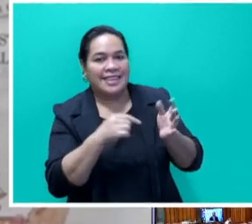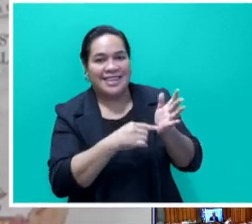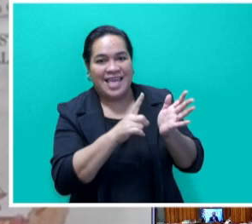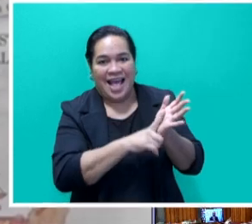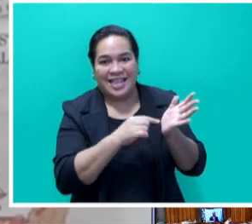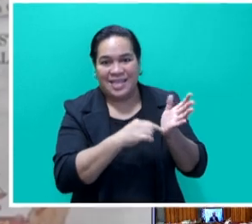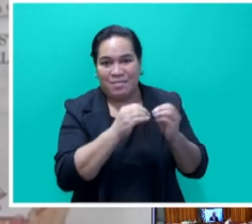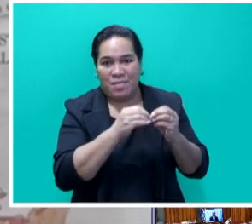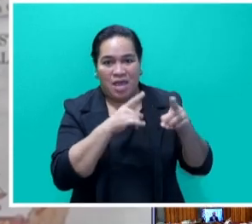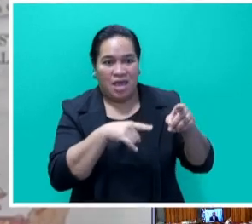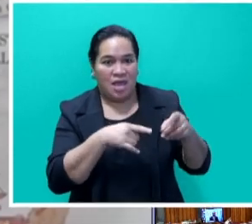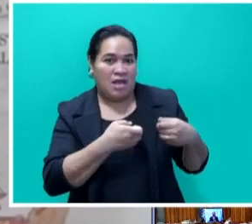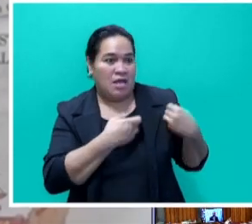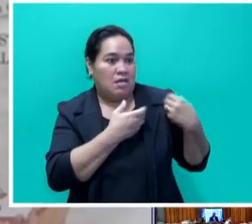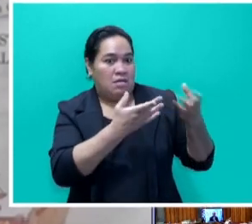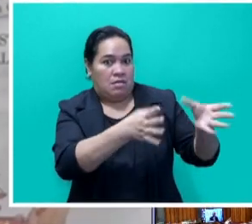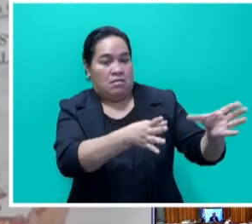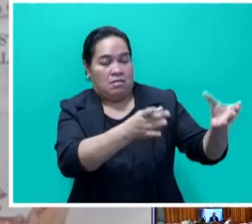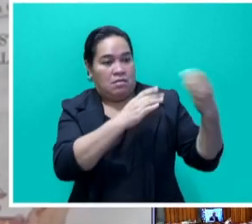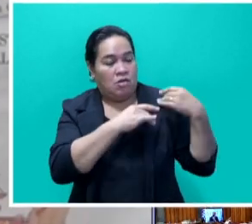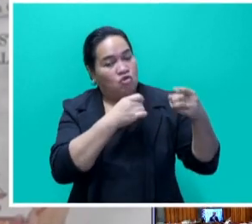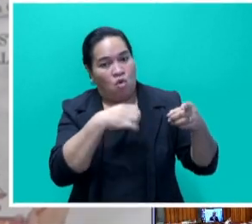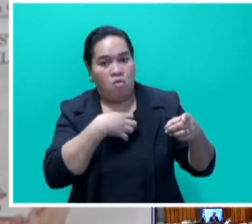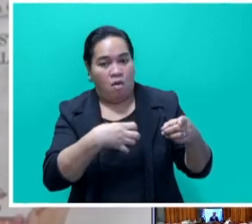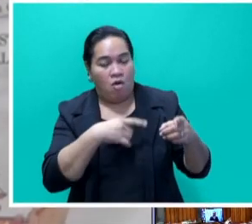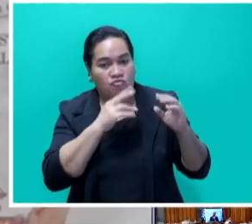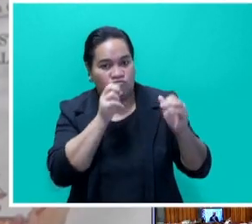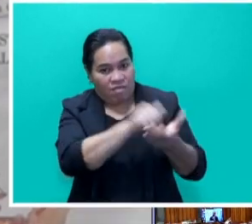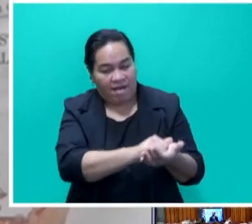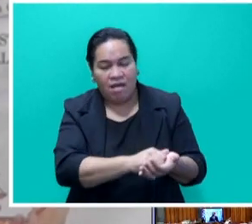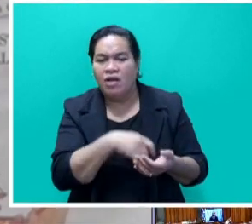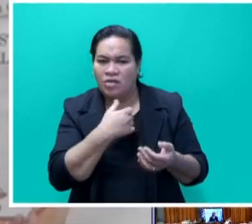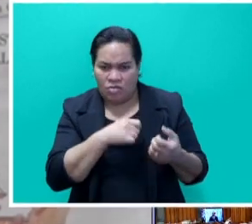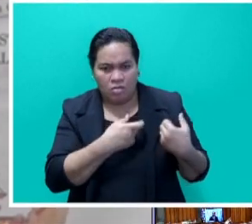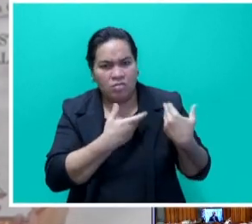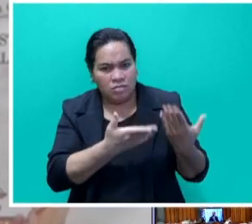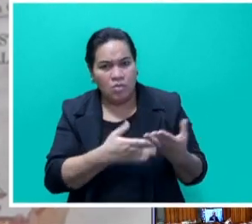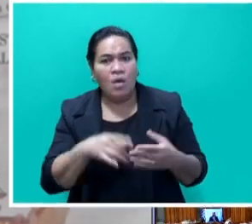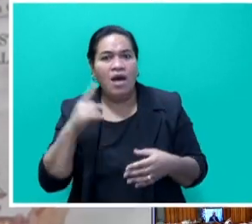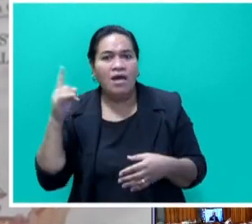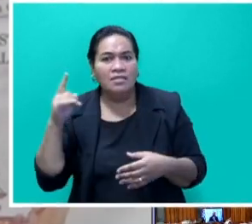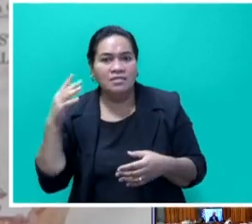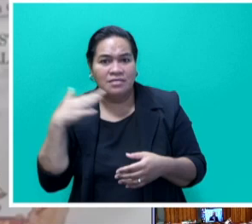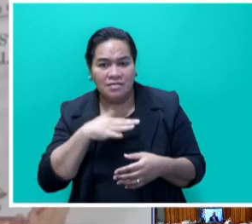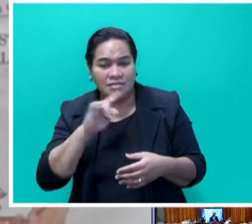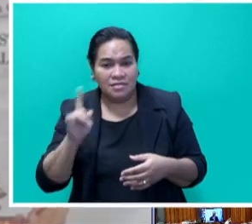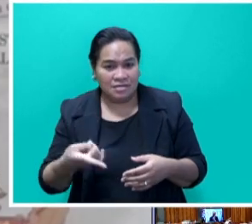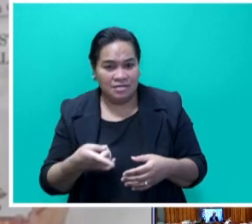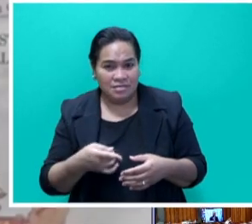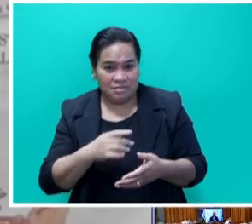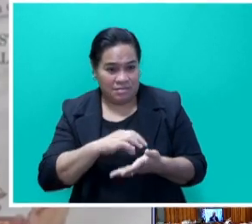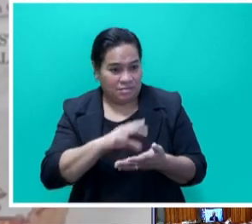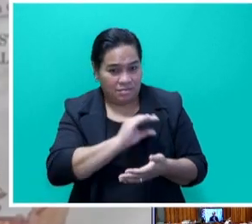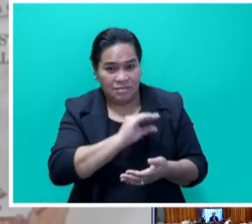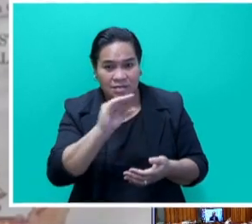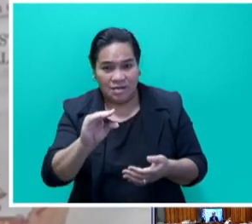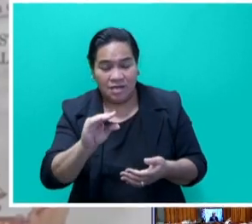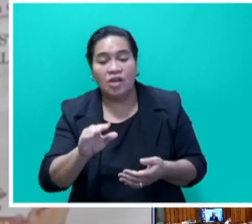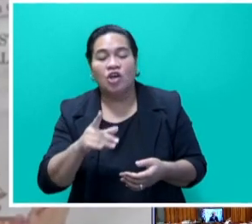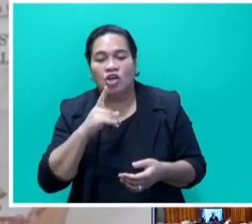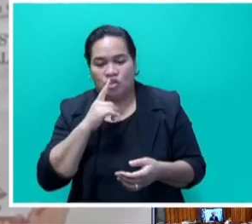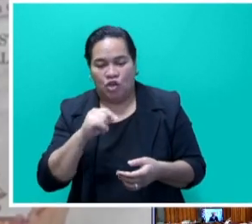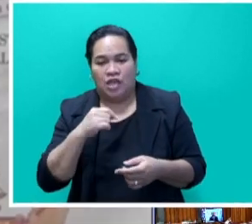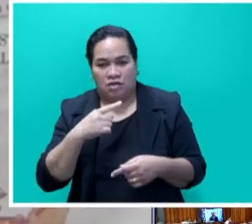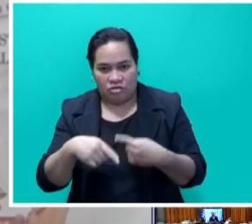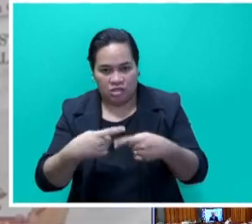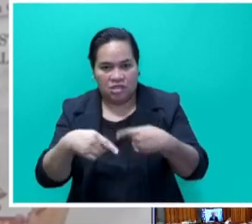trust for Itoke landowners. $150,000 is provided for the Fiji Land Information System to cater for the